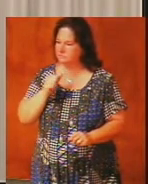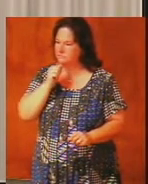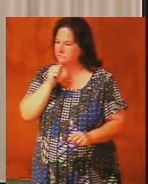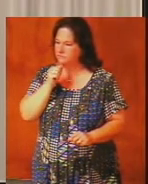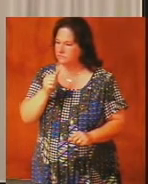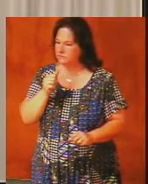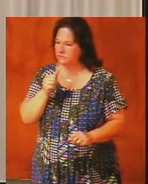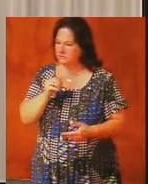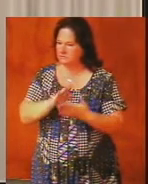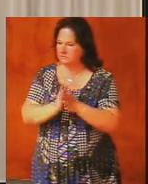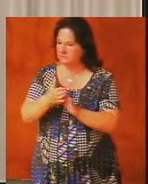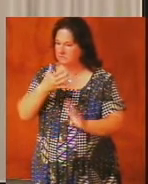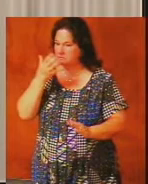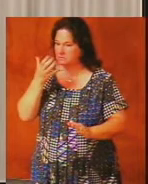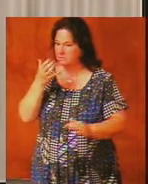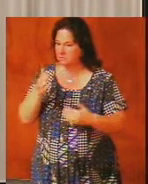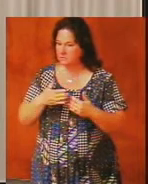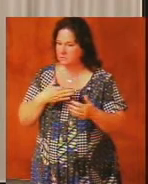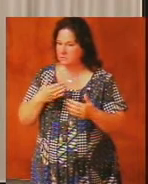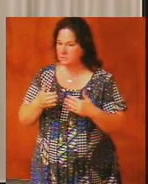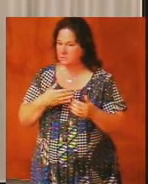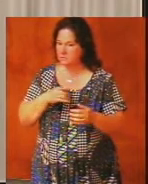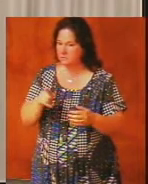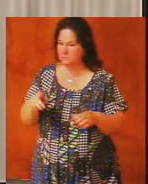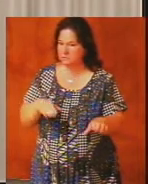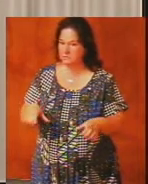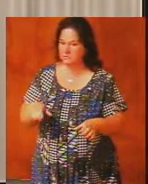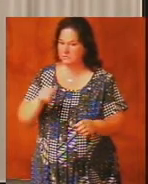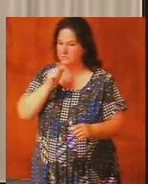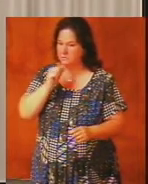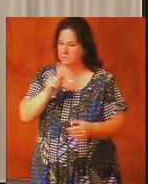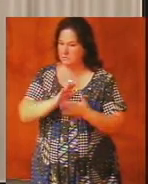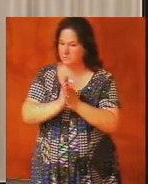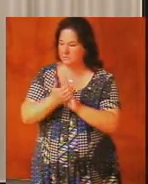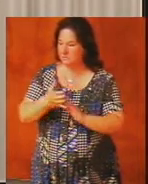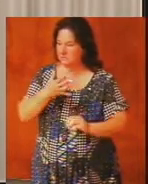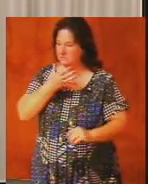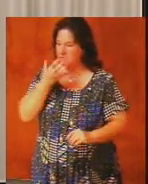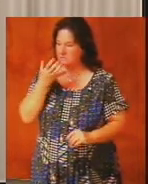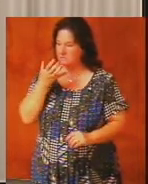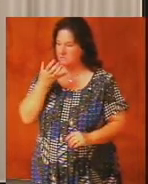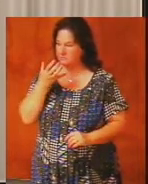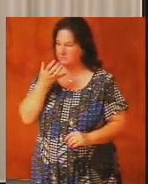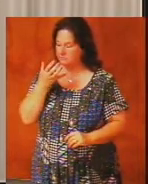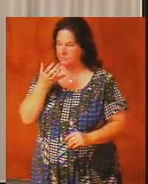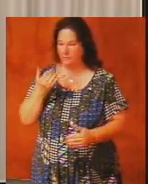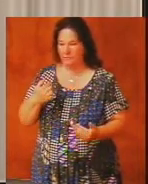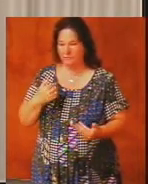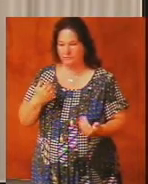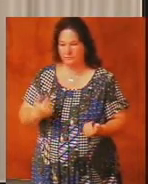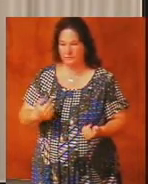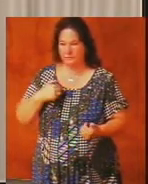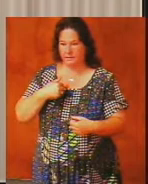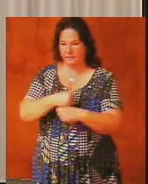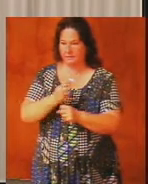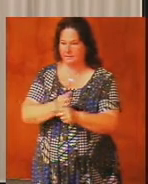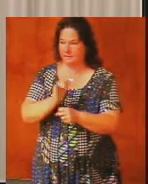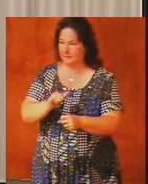Don't get angry. Whatever you do, don't get angry. Now, I've made that